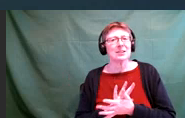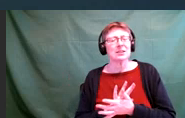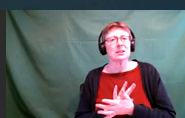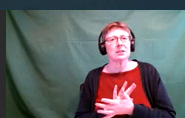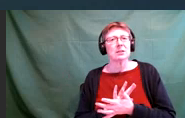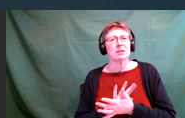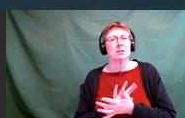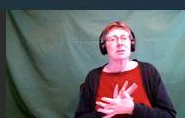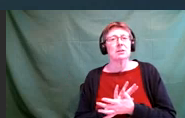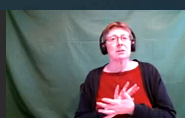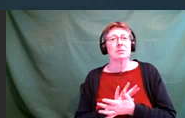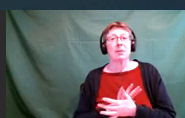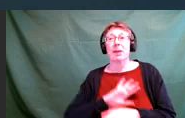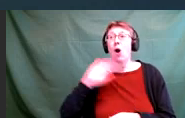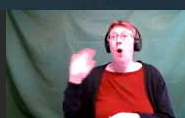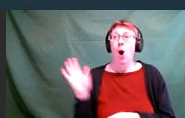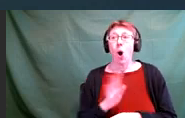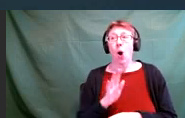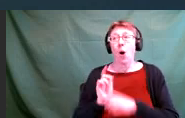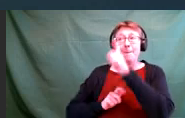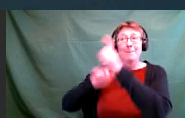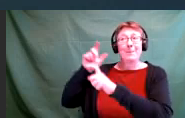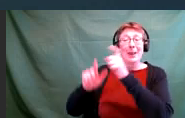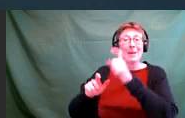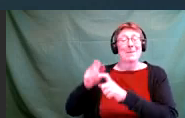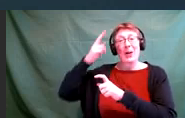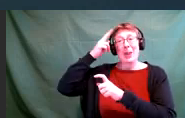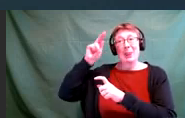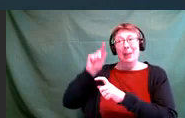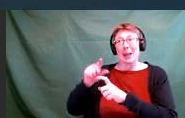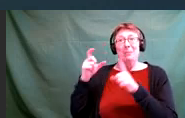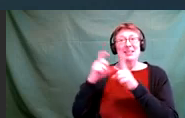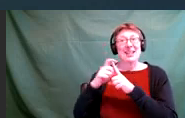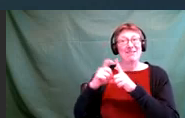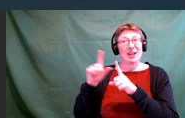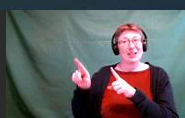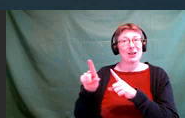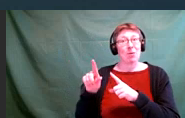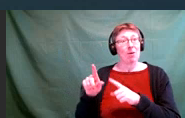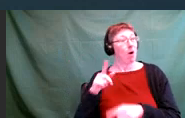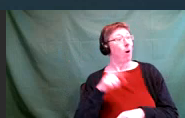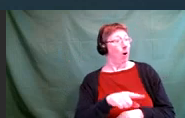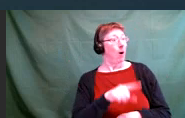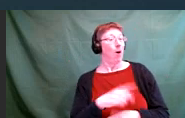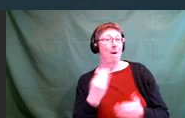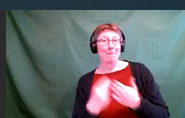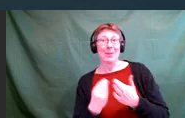then everybody that's called David would irrationally put money on that horse.